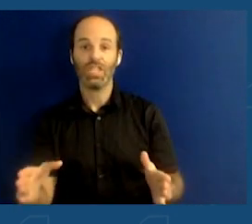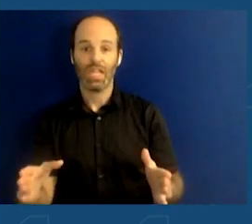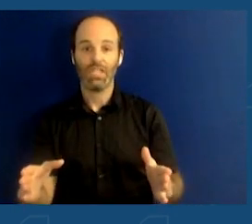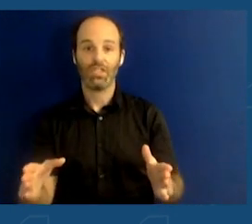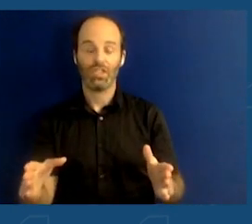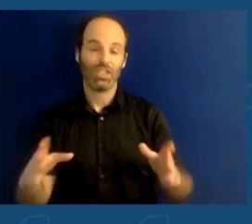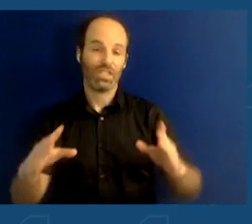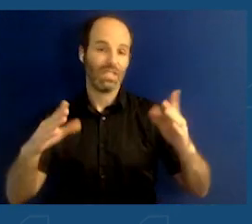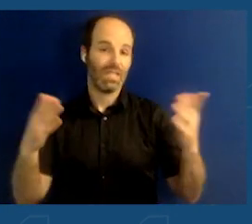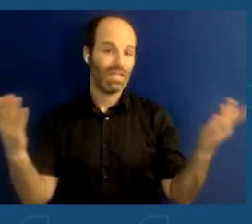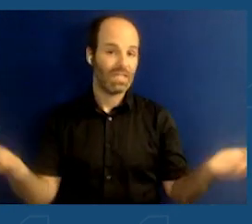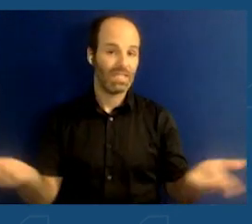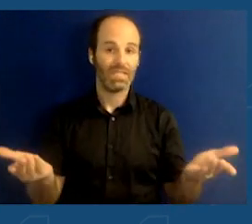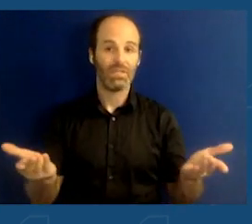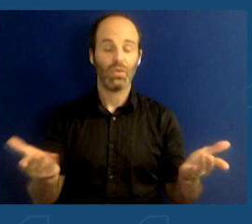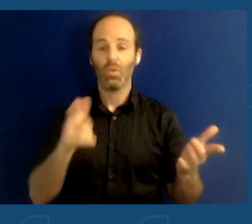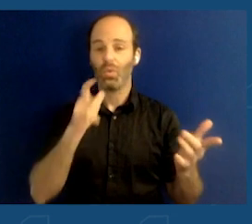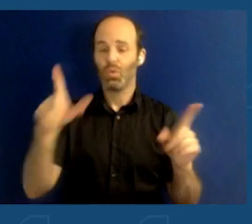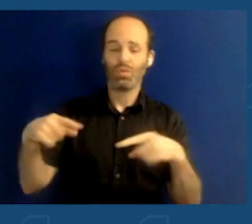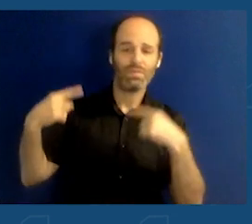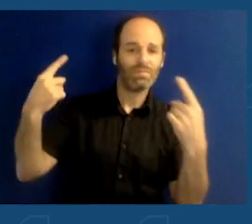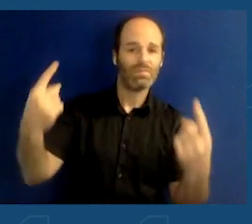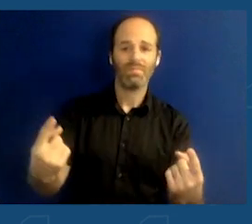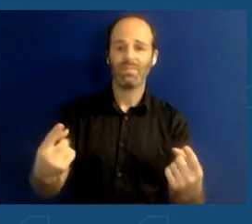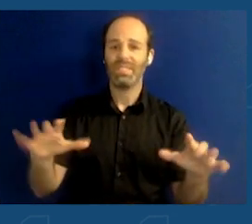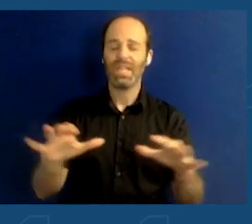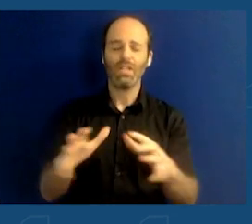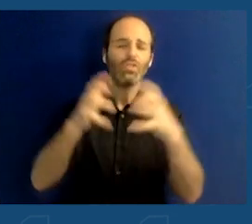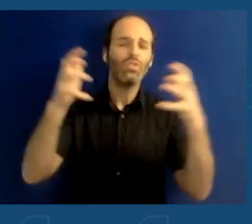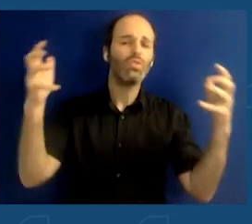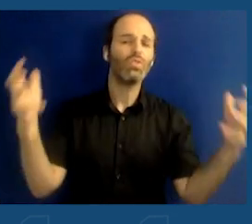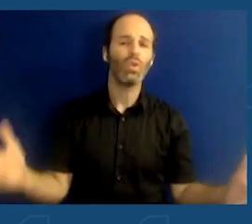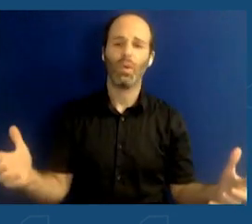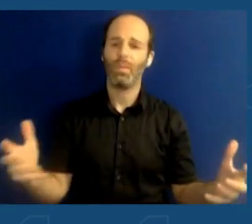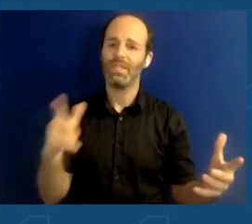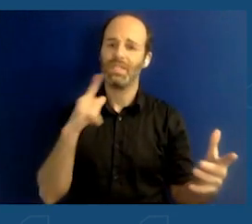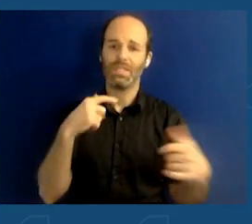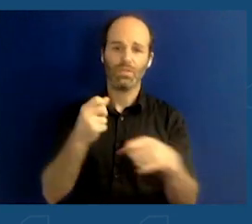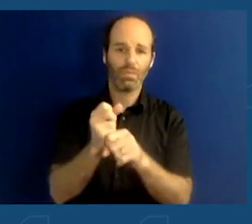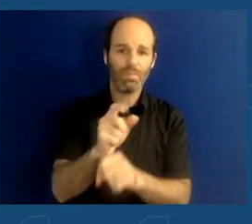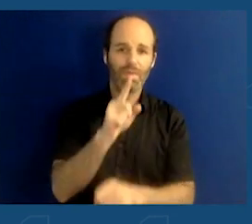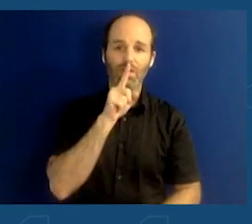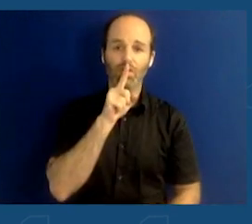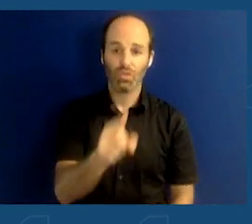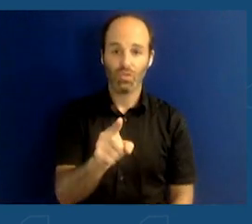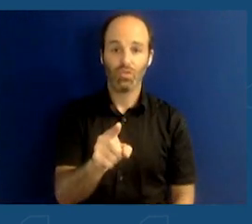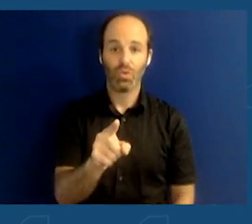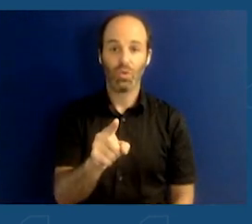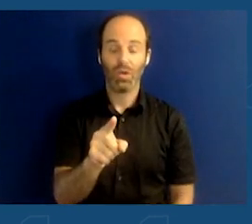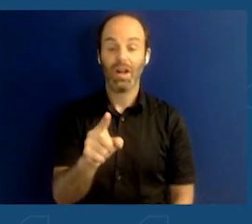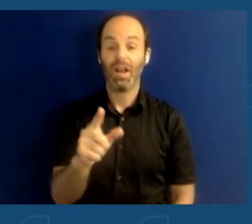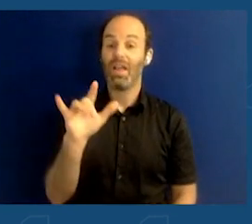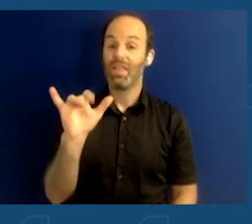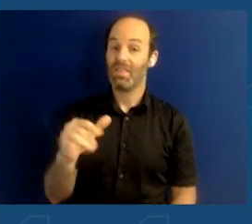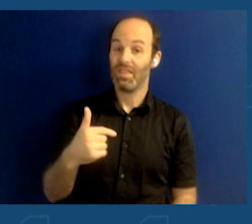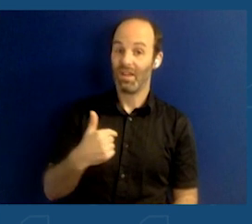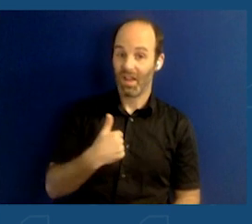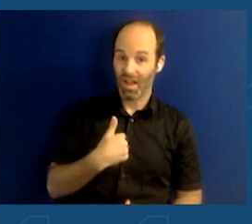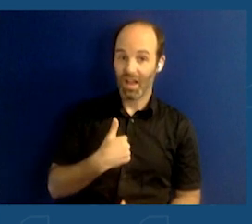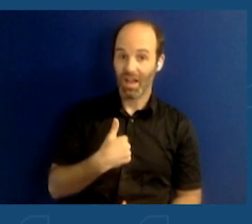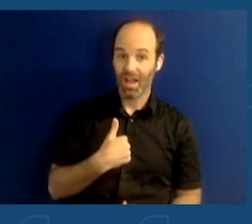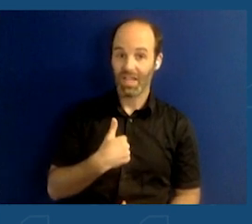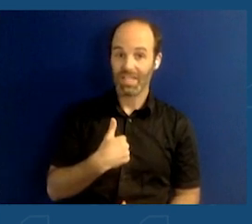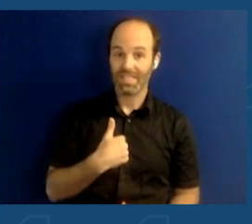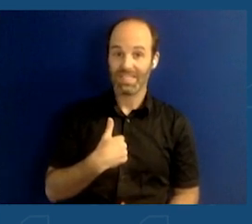that have done so much to ensure that I did